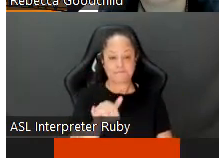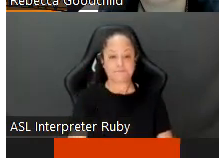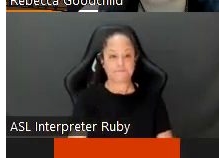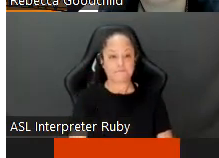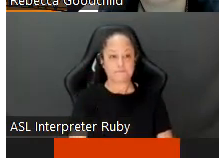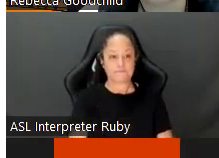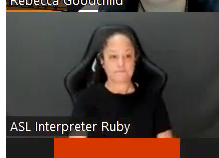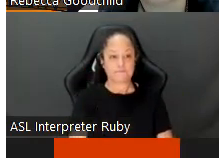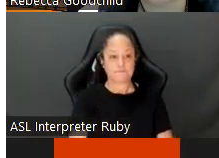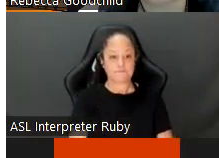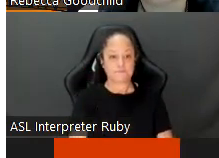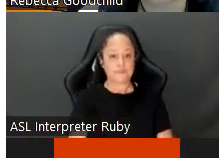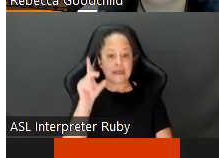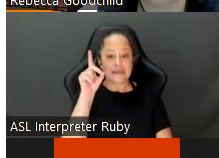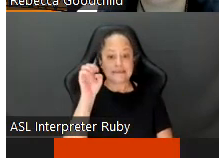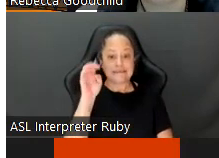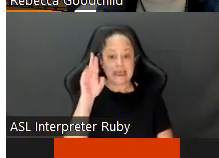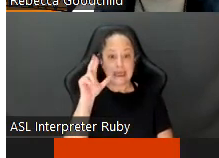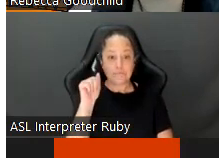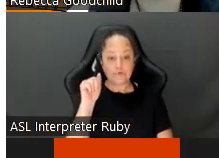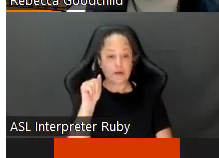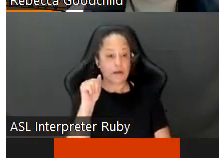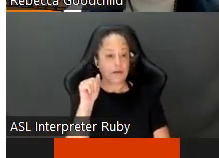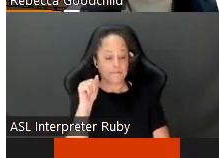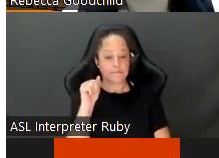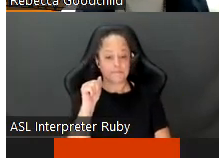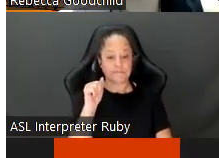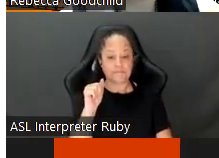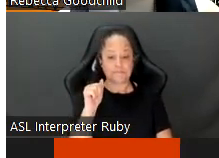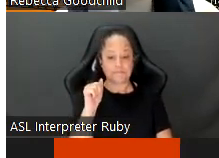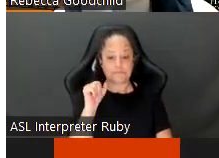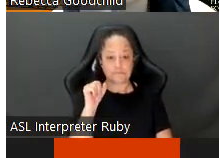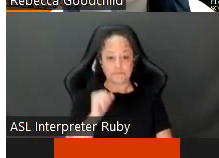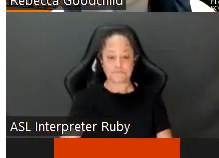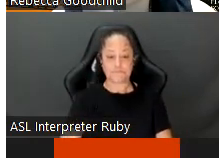is that you, Deborah? yes, Go for it. absolutely.